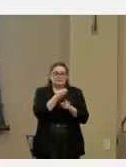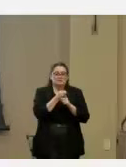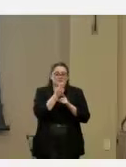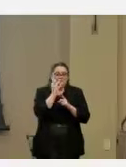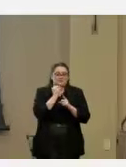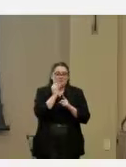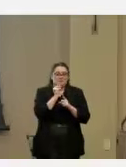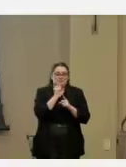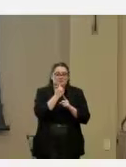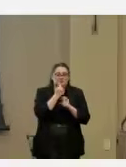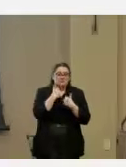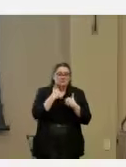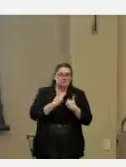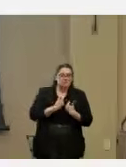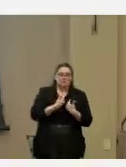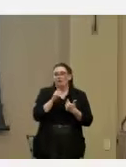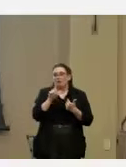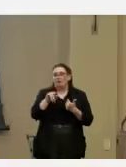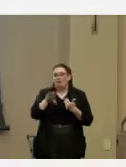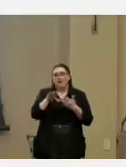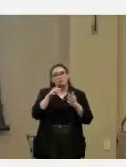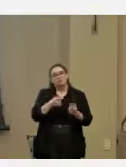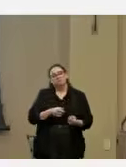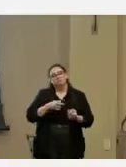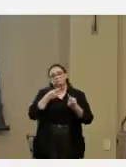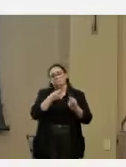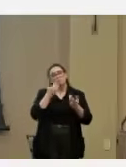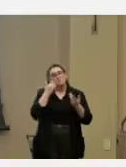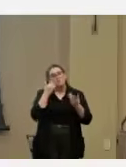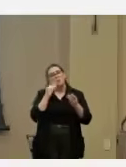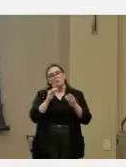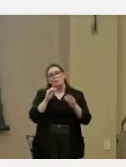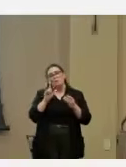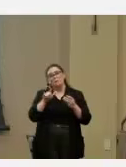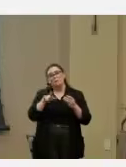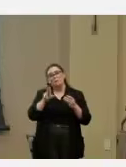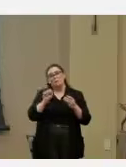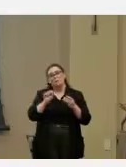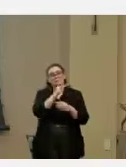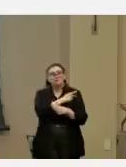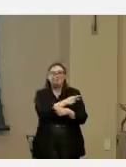captured by some laboratory measures, but we all know it clearly affects lupus patients.